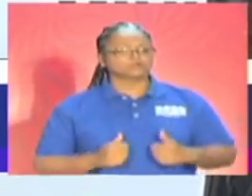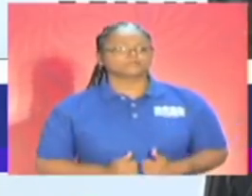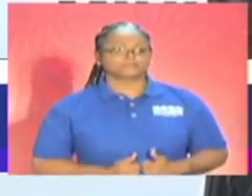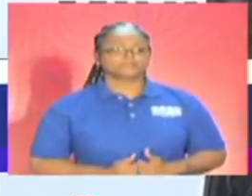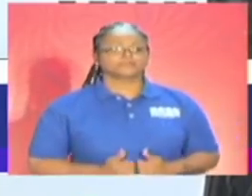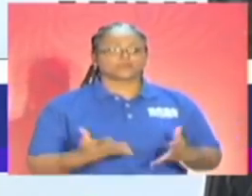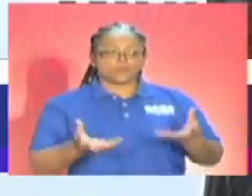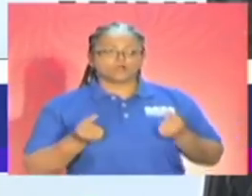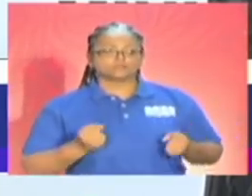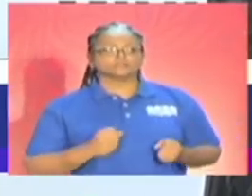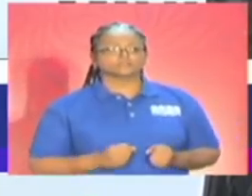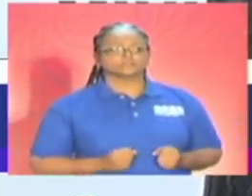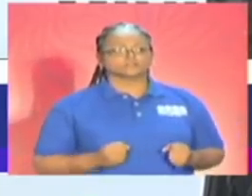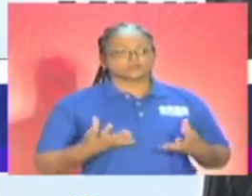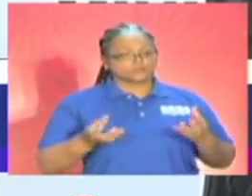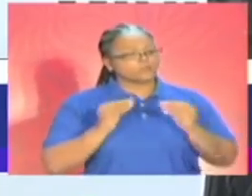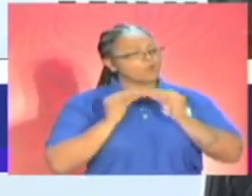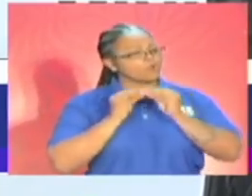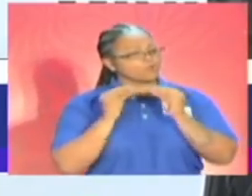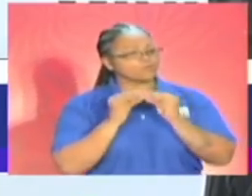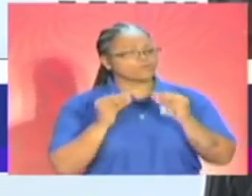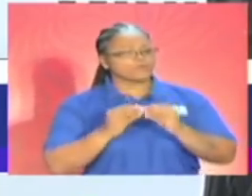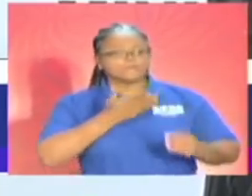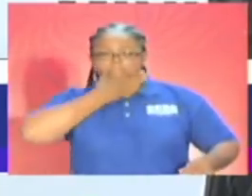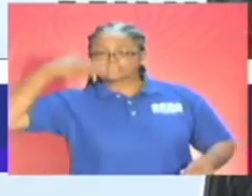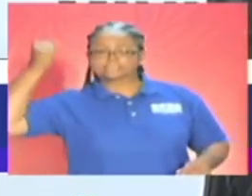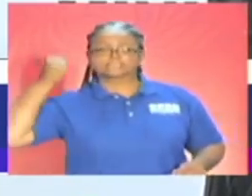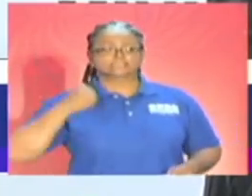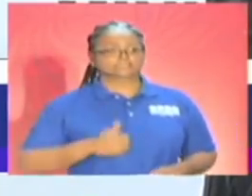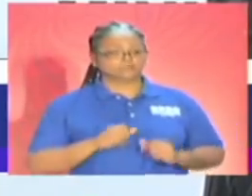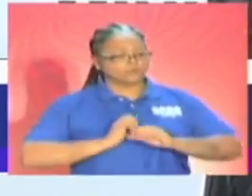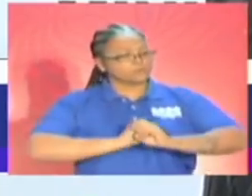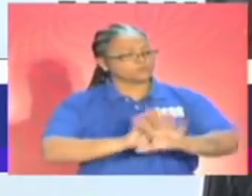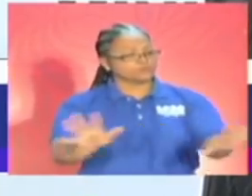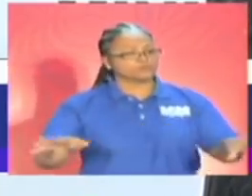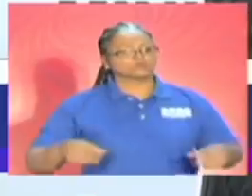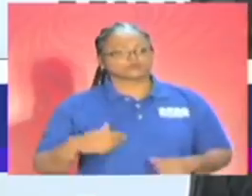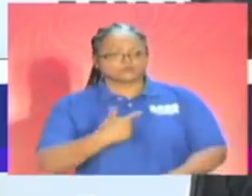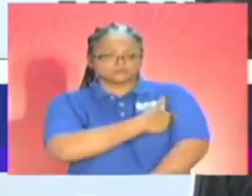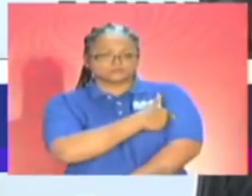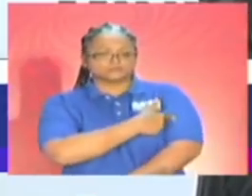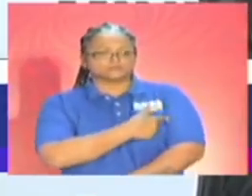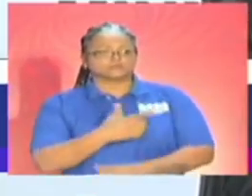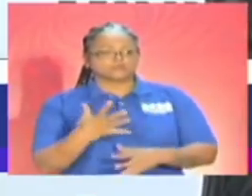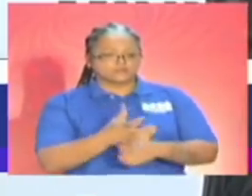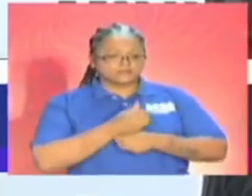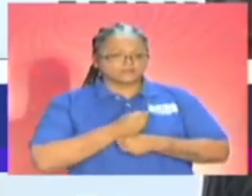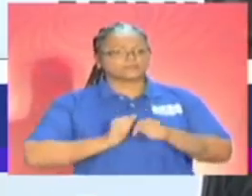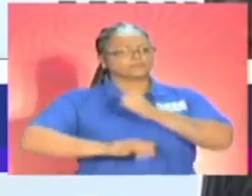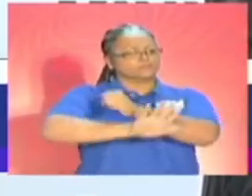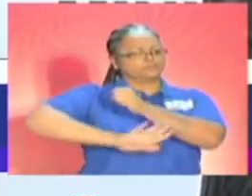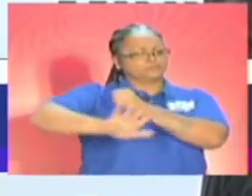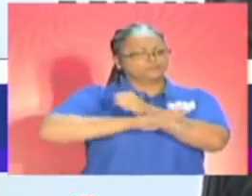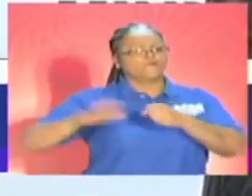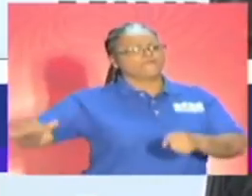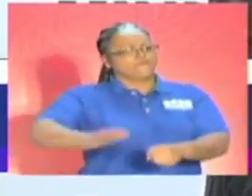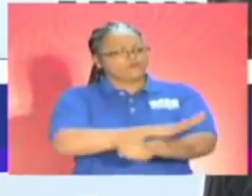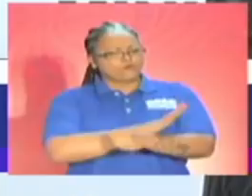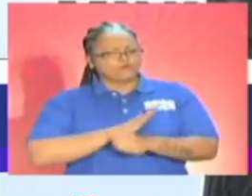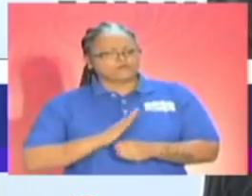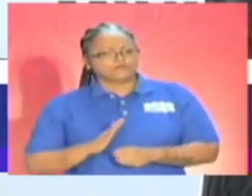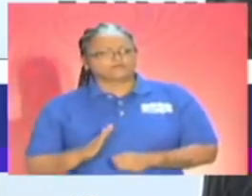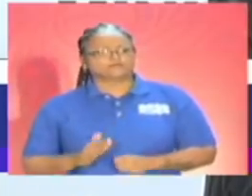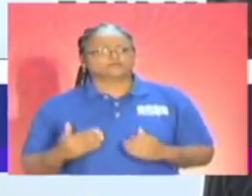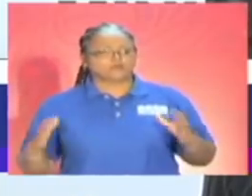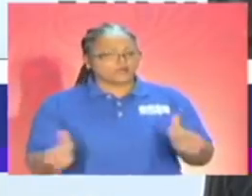vaccinated to provide safety. And at an individual level, everyone should try to get the vaccine as soon as they can, because it gives you